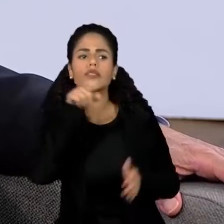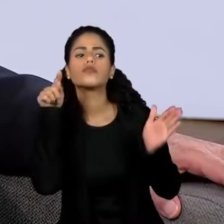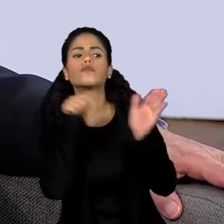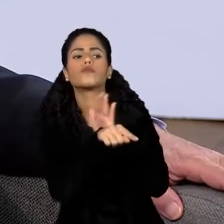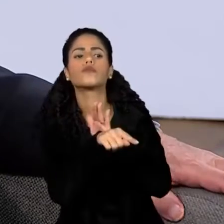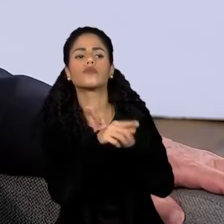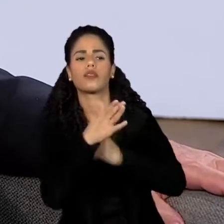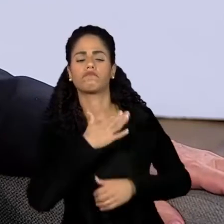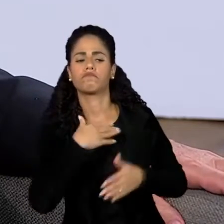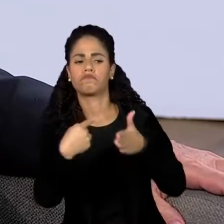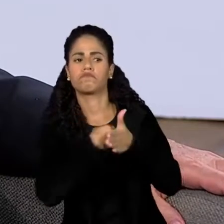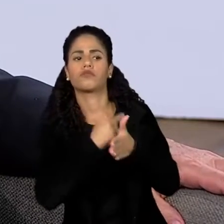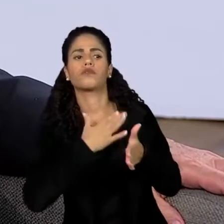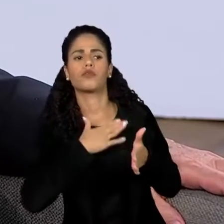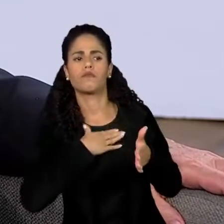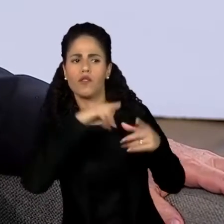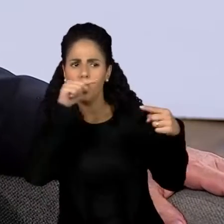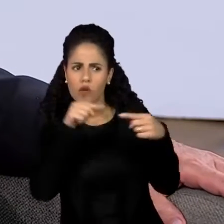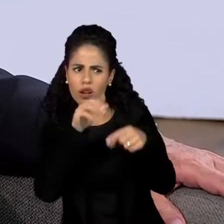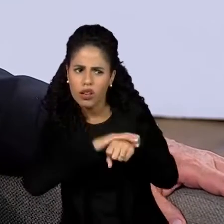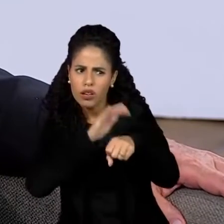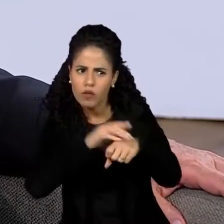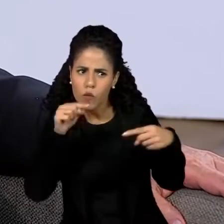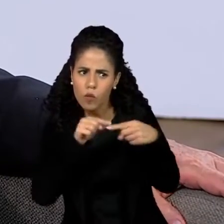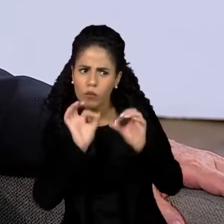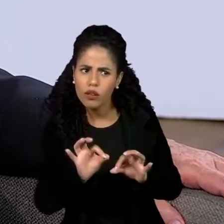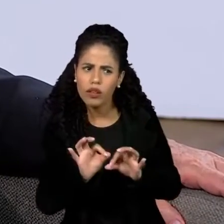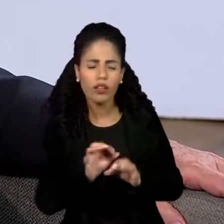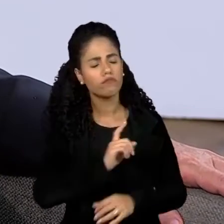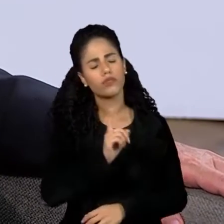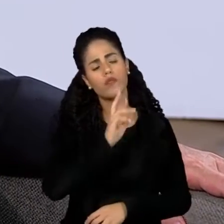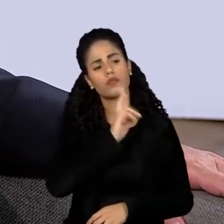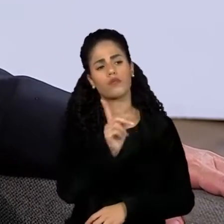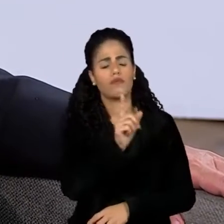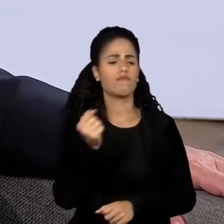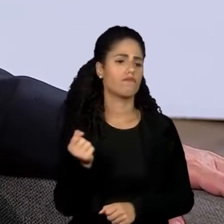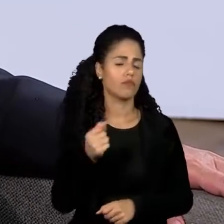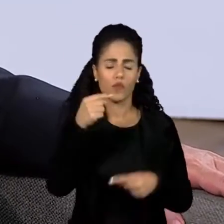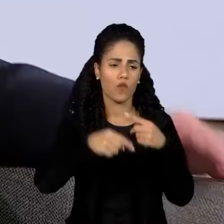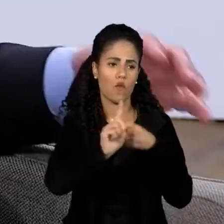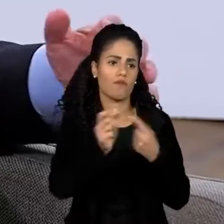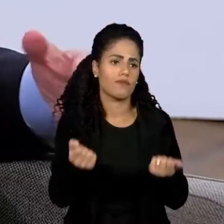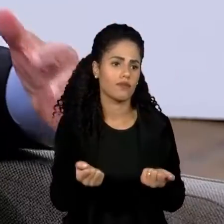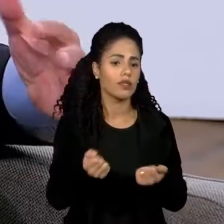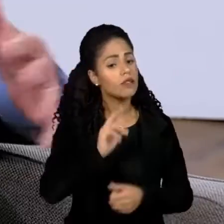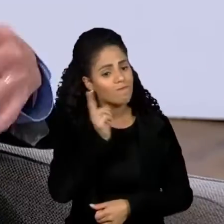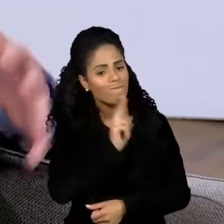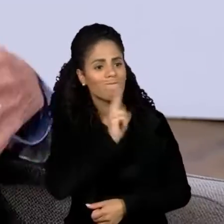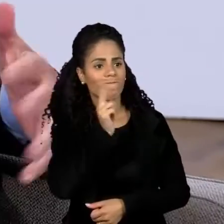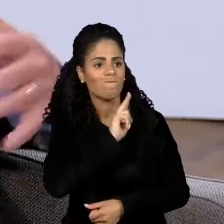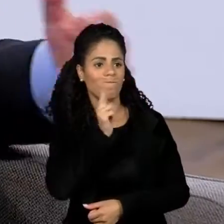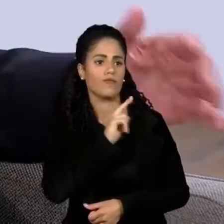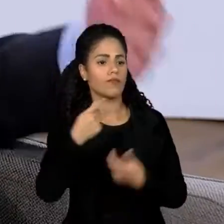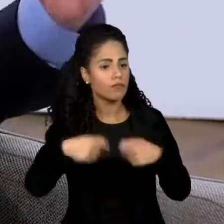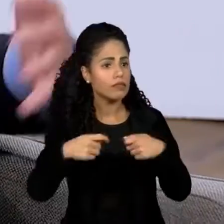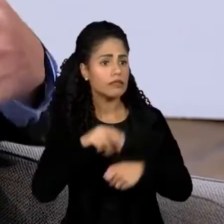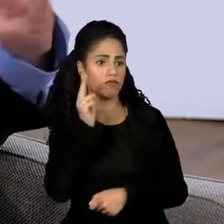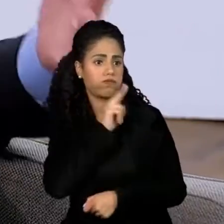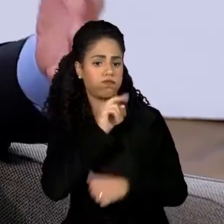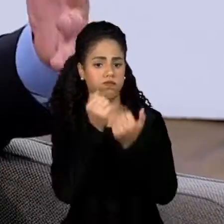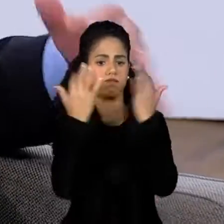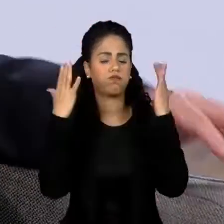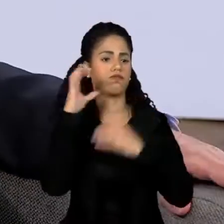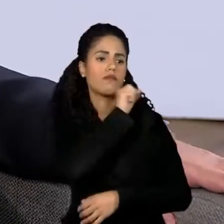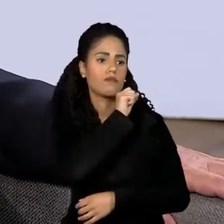they adequate? No, what we're doing is not adequate. There's an urgency here. We've been, there's an